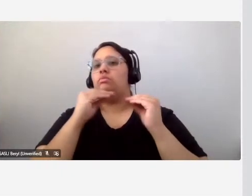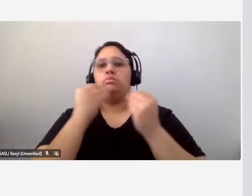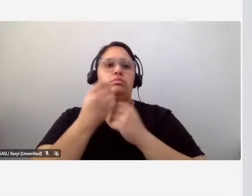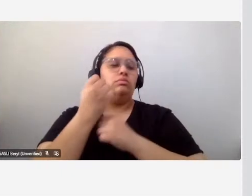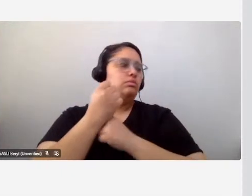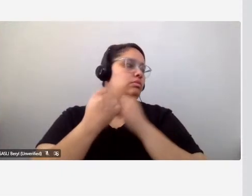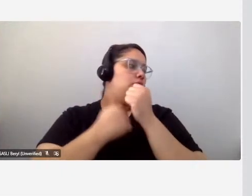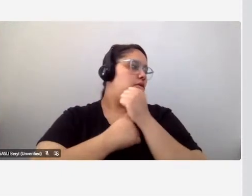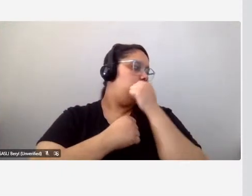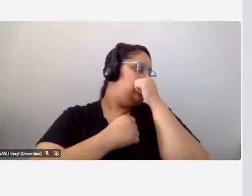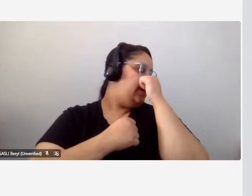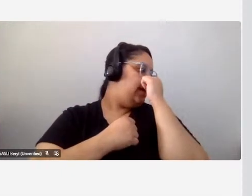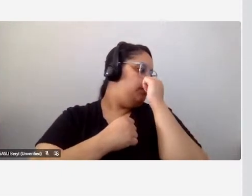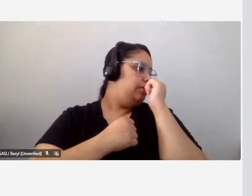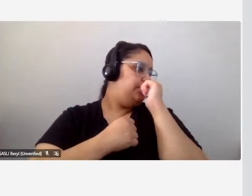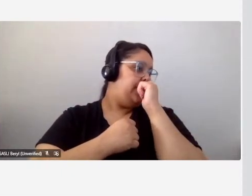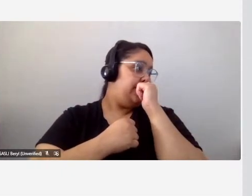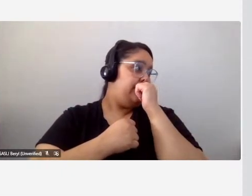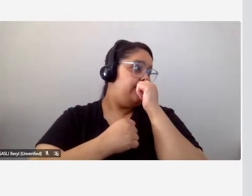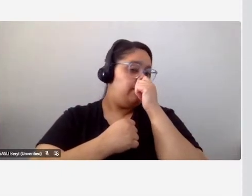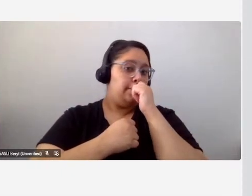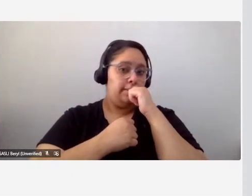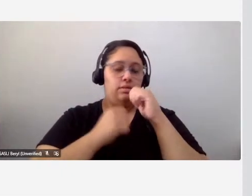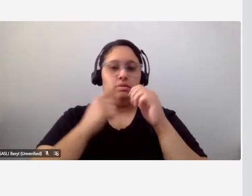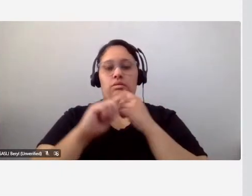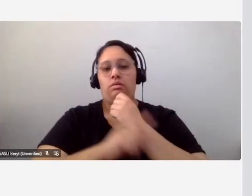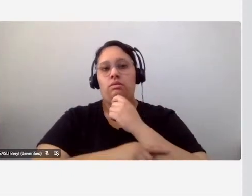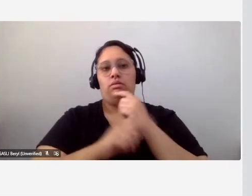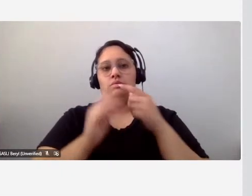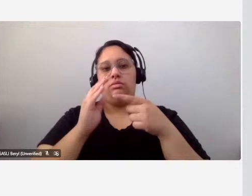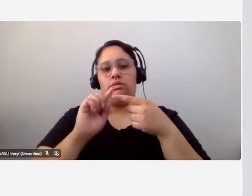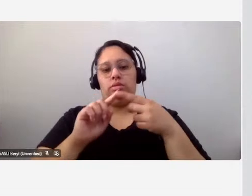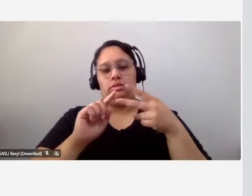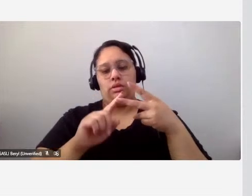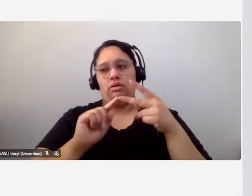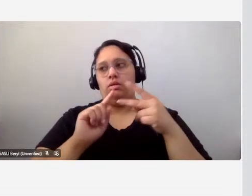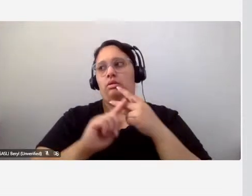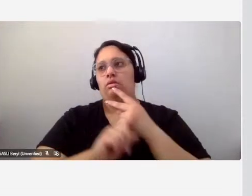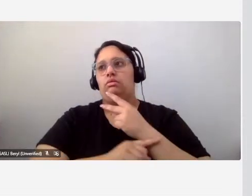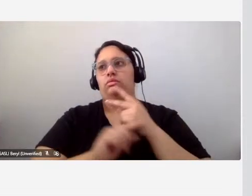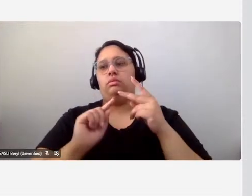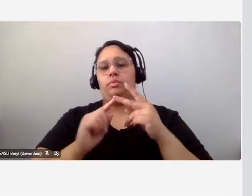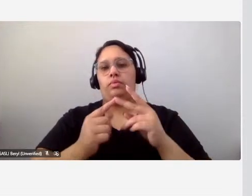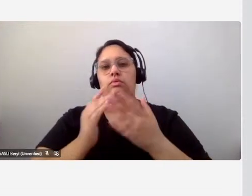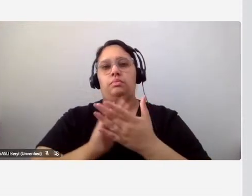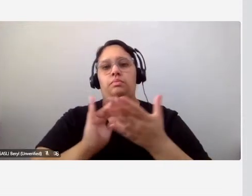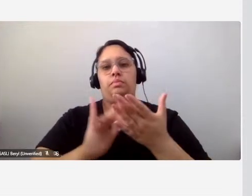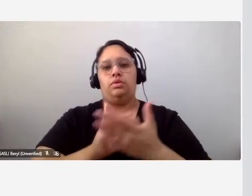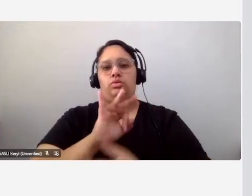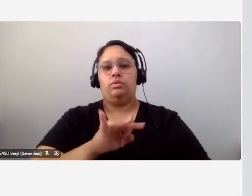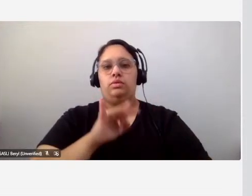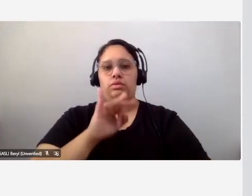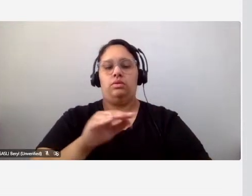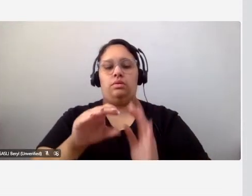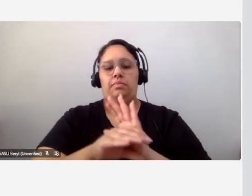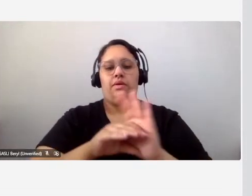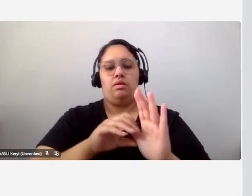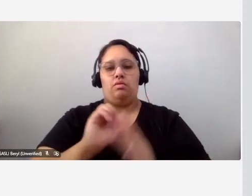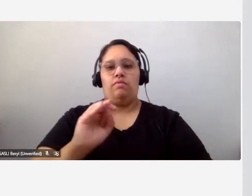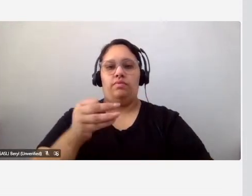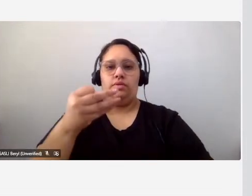you'll help us. The last point, second last point, page 13, paragraph 3.